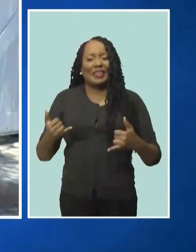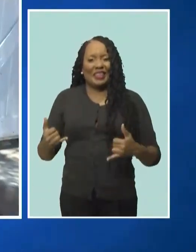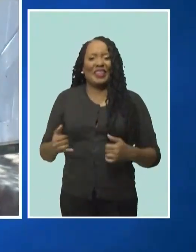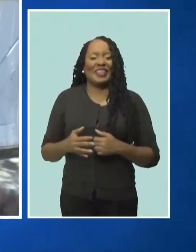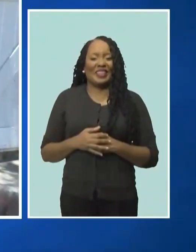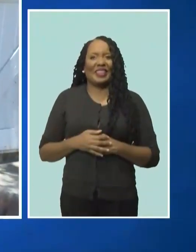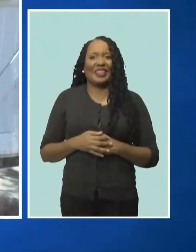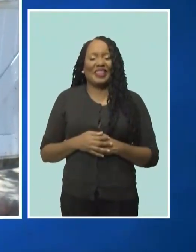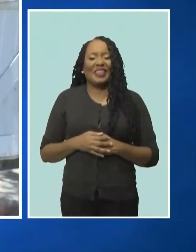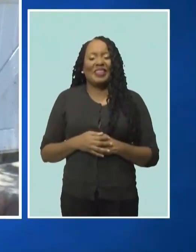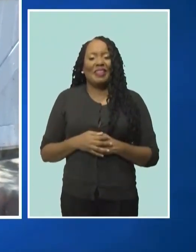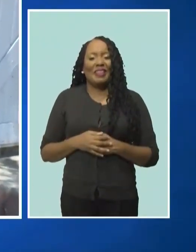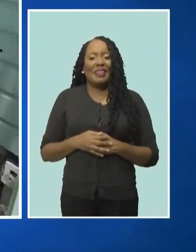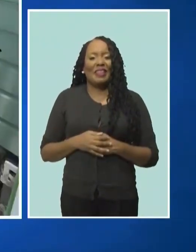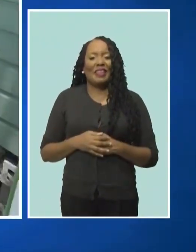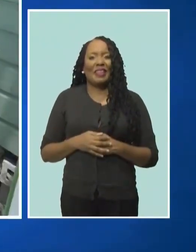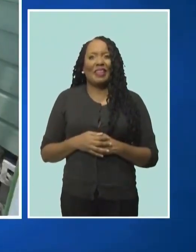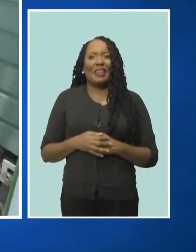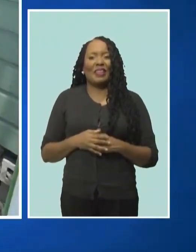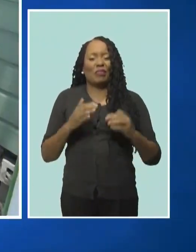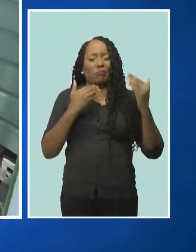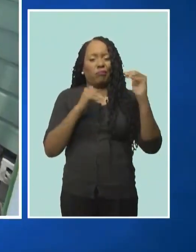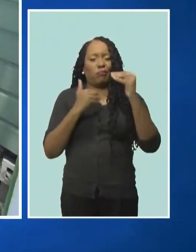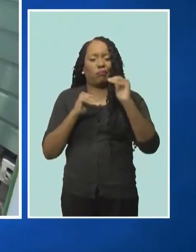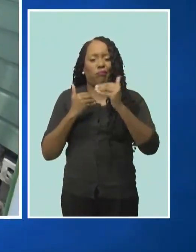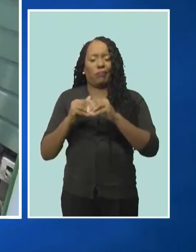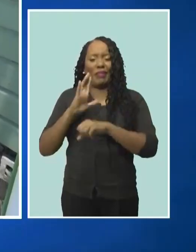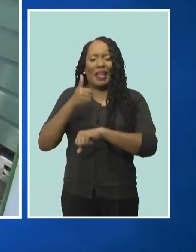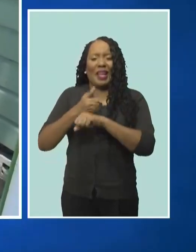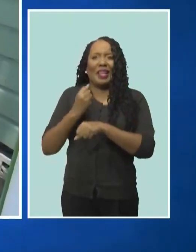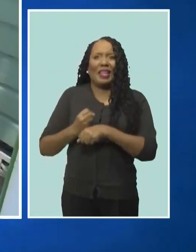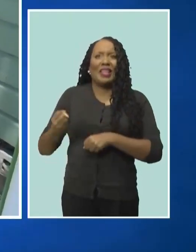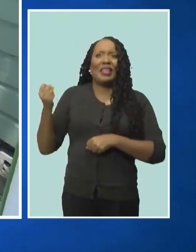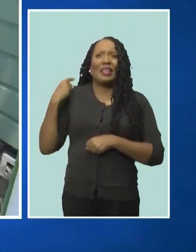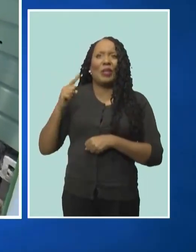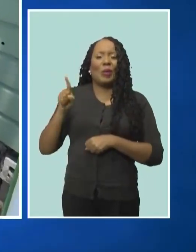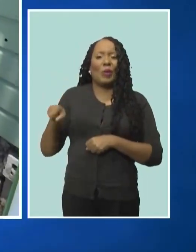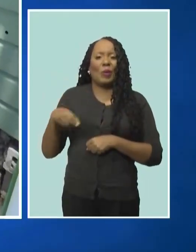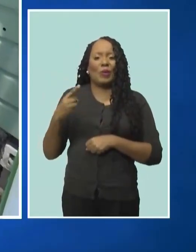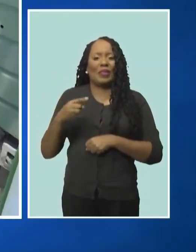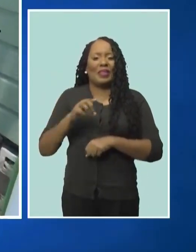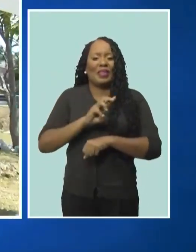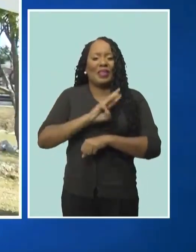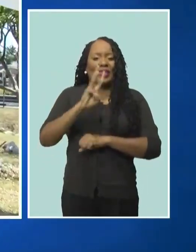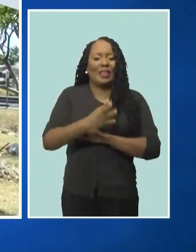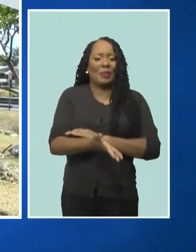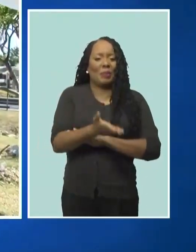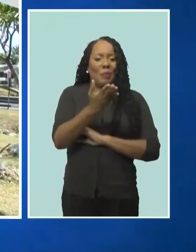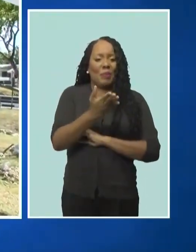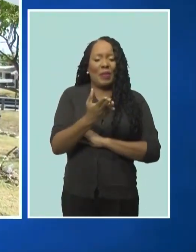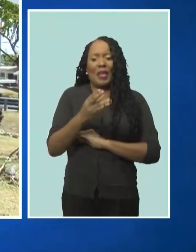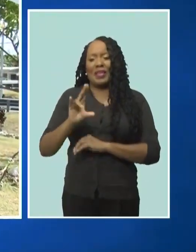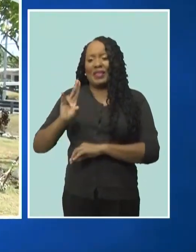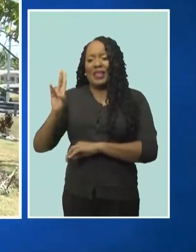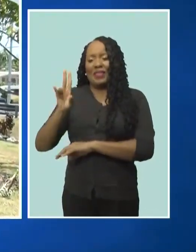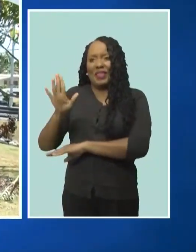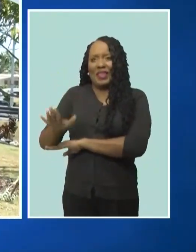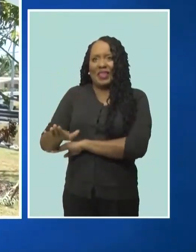Legislative restrictions were introduced last year for flying kites, which is now permitted only between 6 a.m. and 7